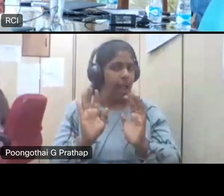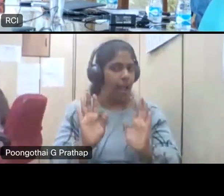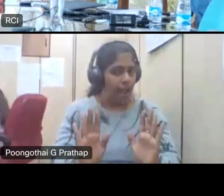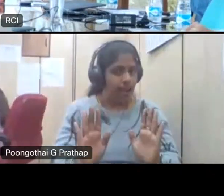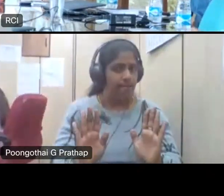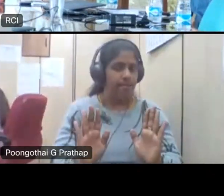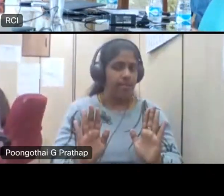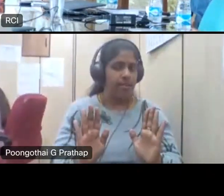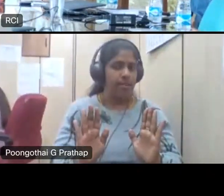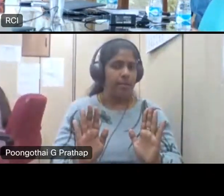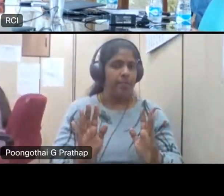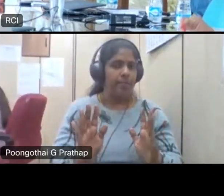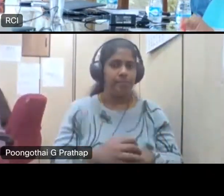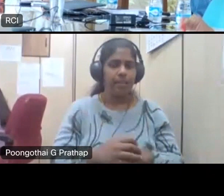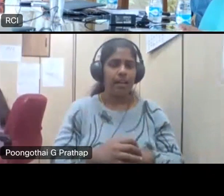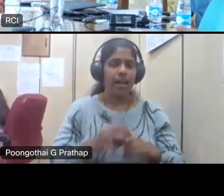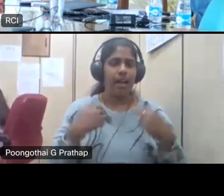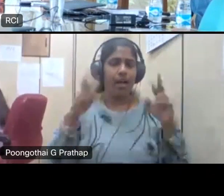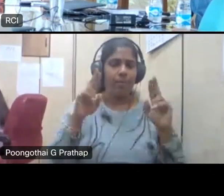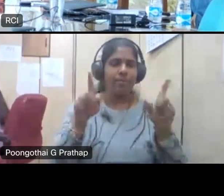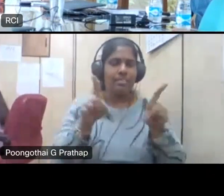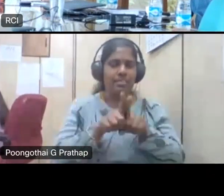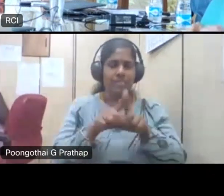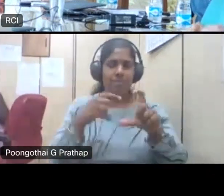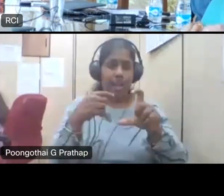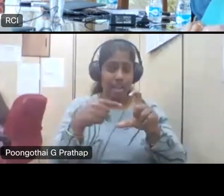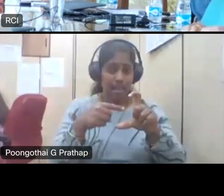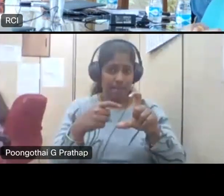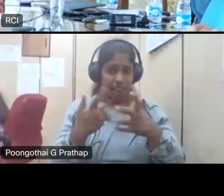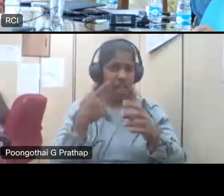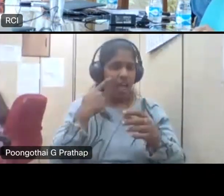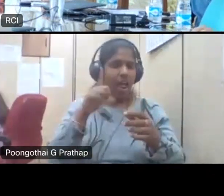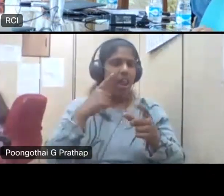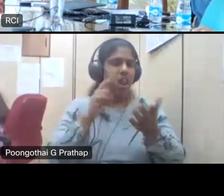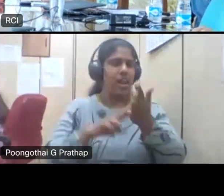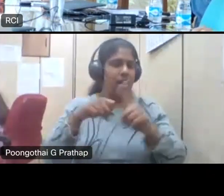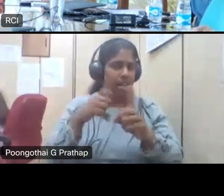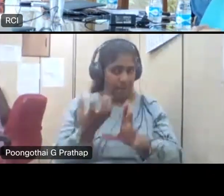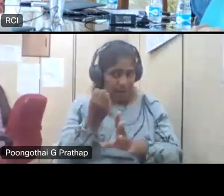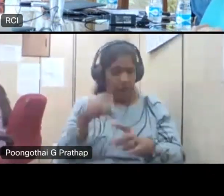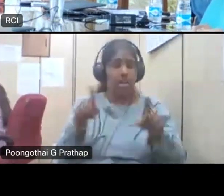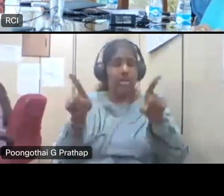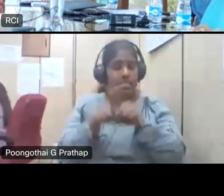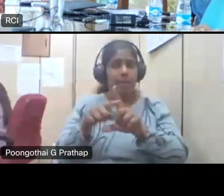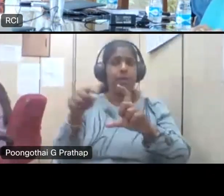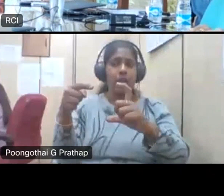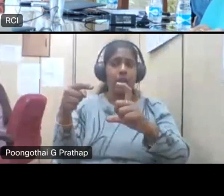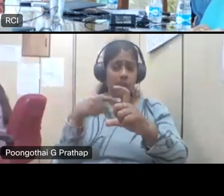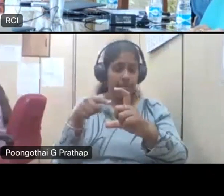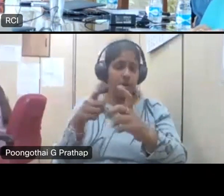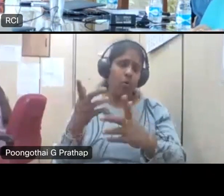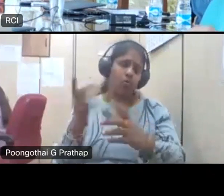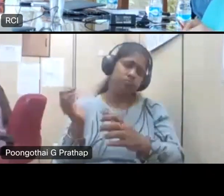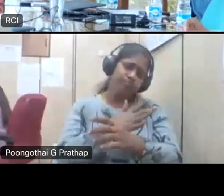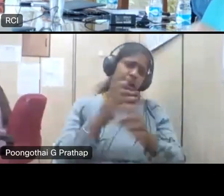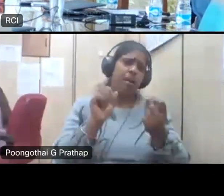Basically, I guess from the same email from which you got the links, if any participant wants to give feedback to